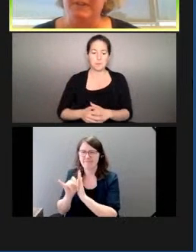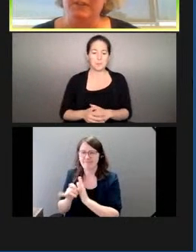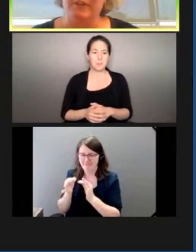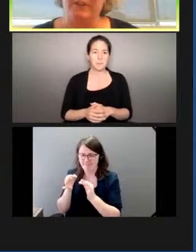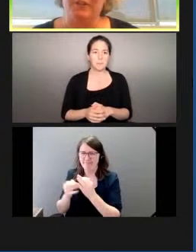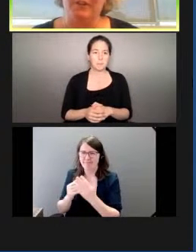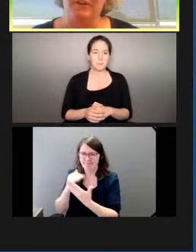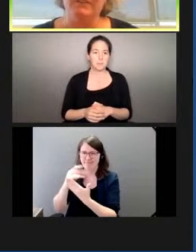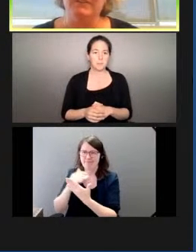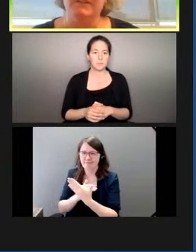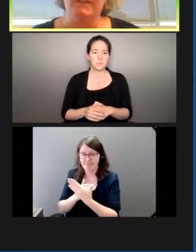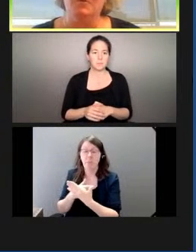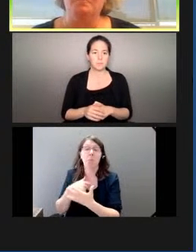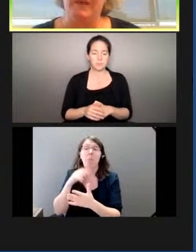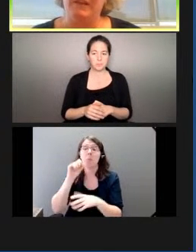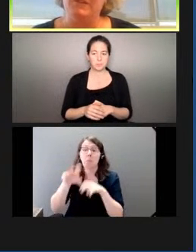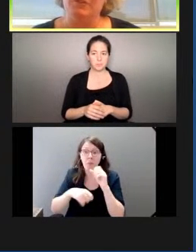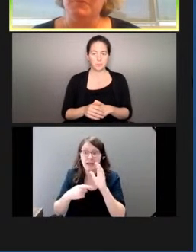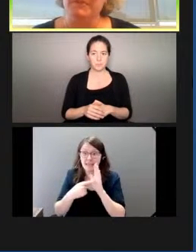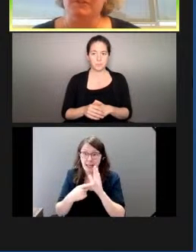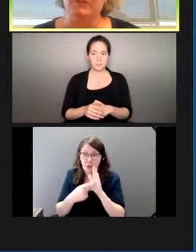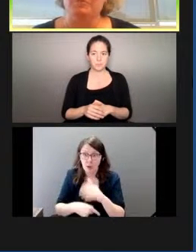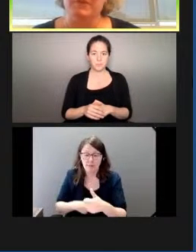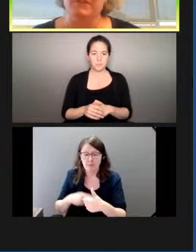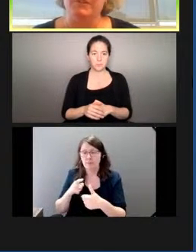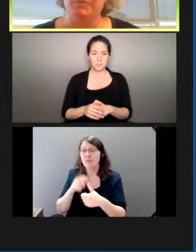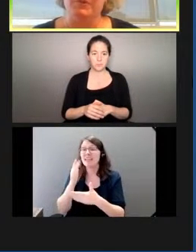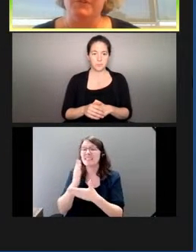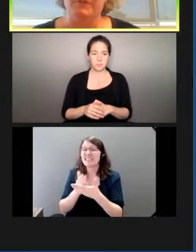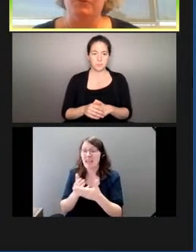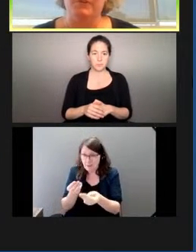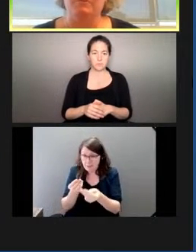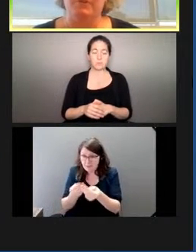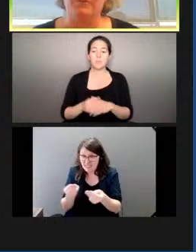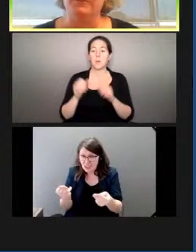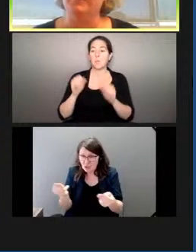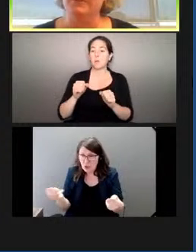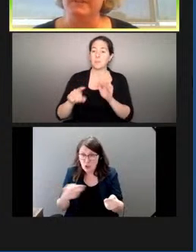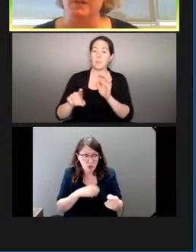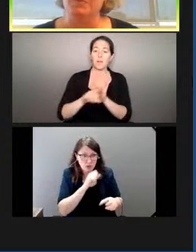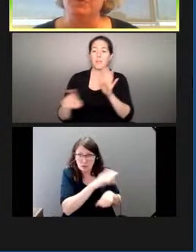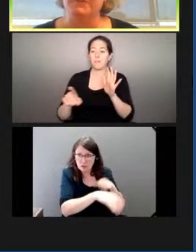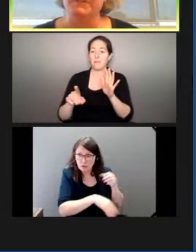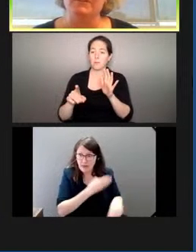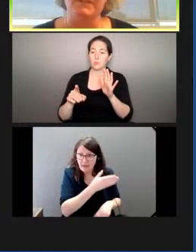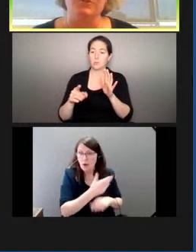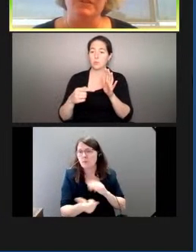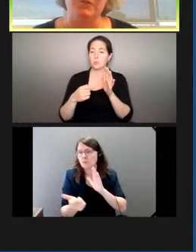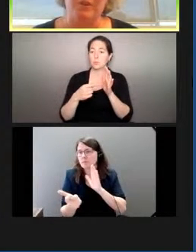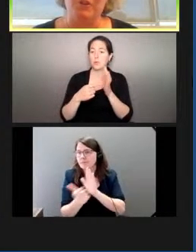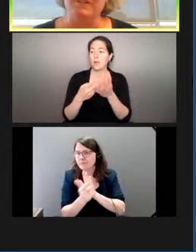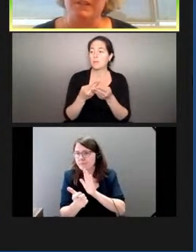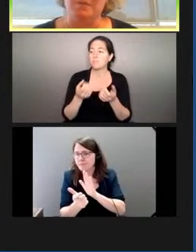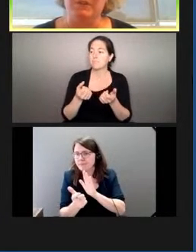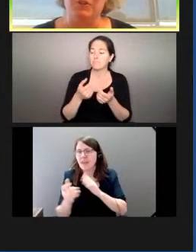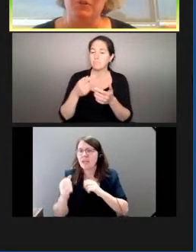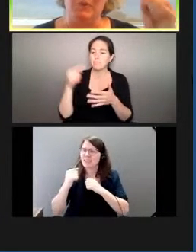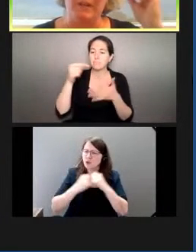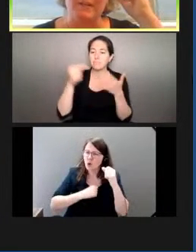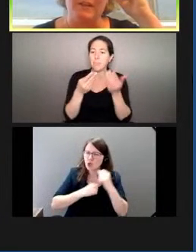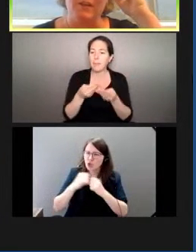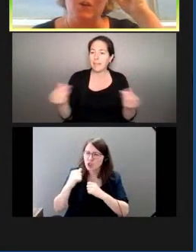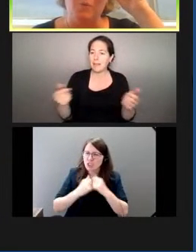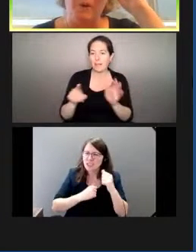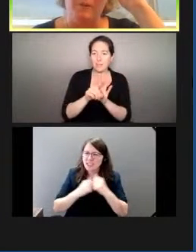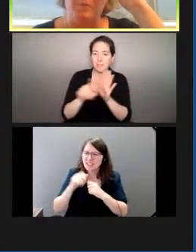your consideration are banning certain materials from being disposed of at Trail Road. For example, materials such as construction and demolition